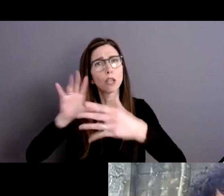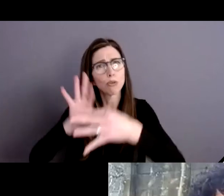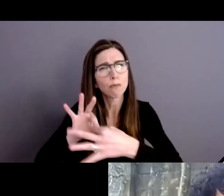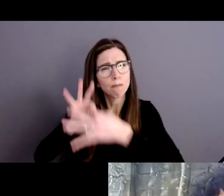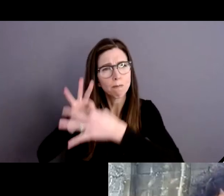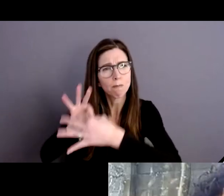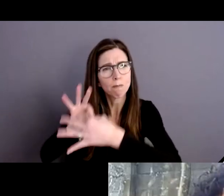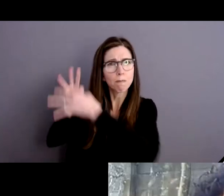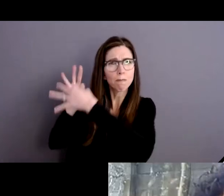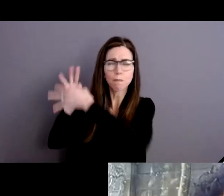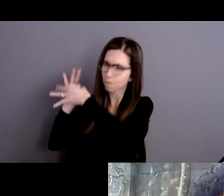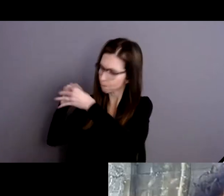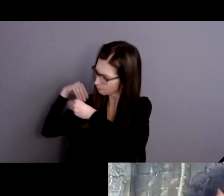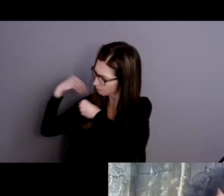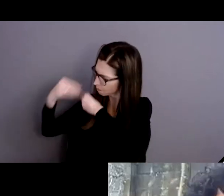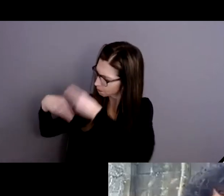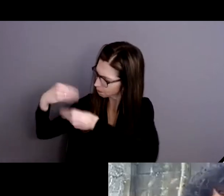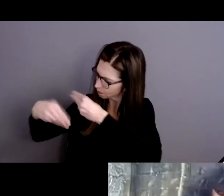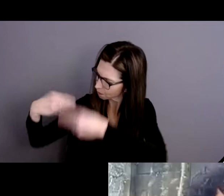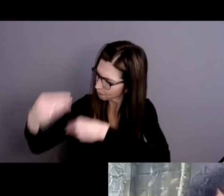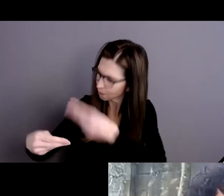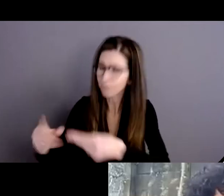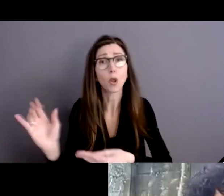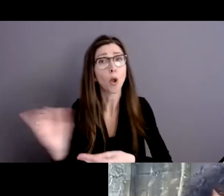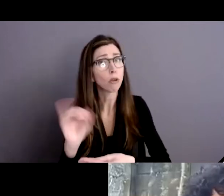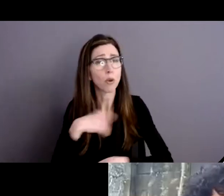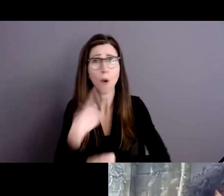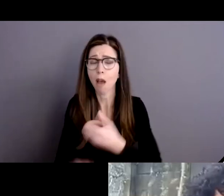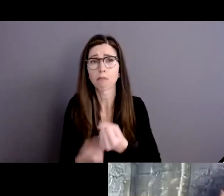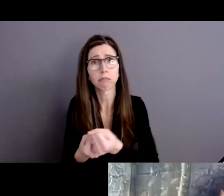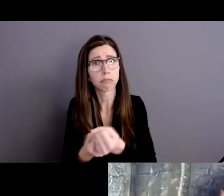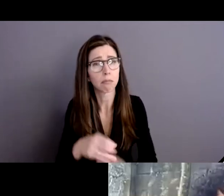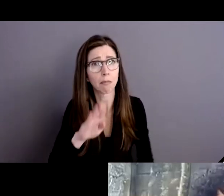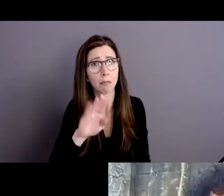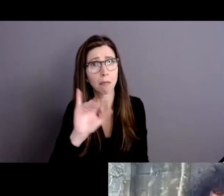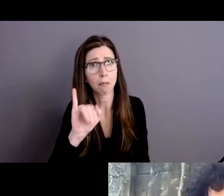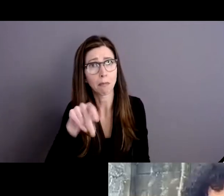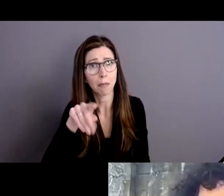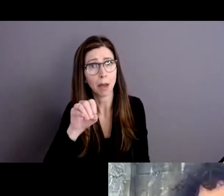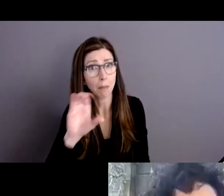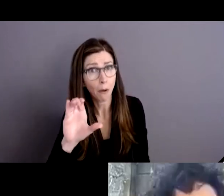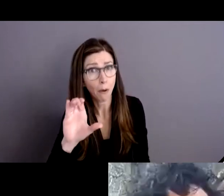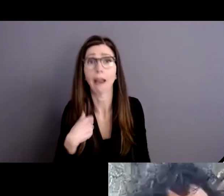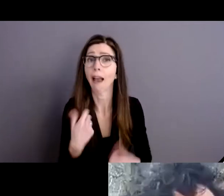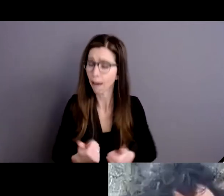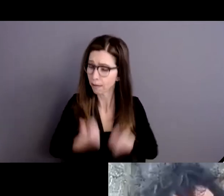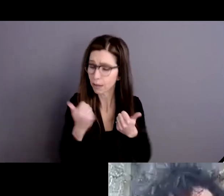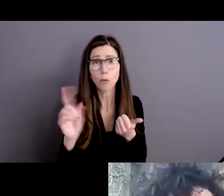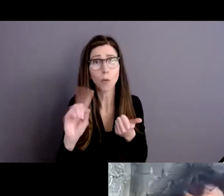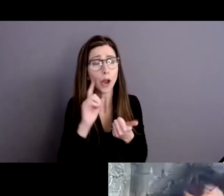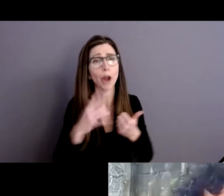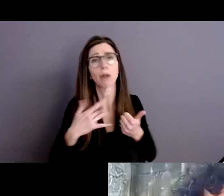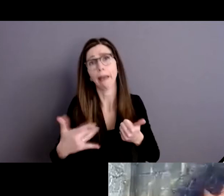and cutie BIPOC relief in my work. I live semi-nomadically along the unceded west coast